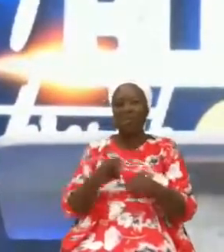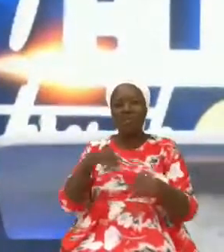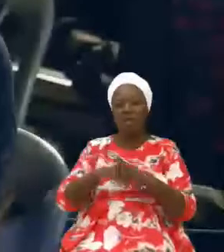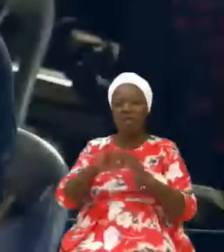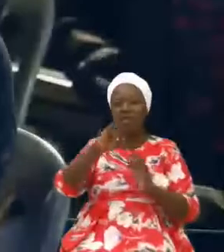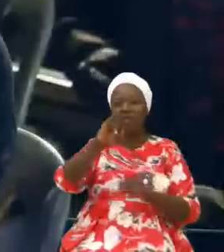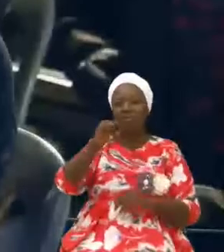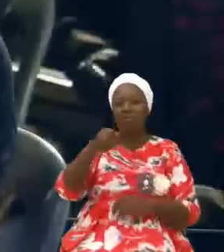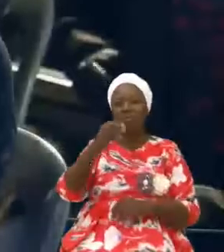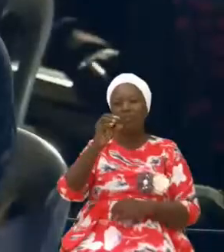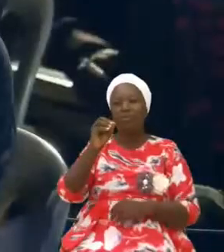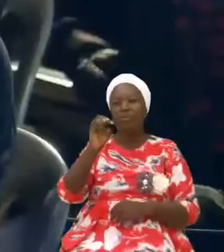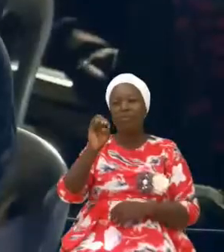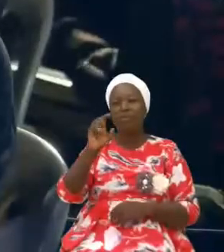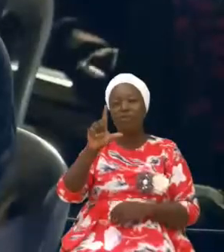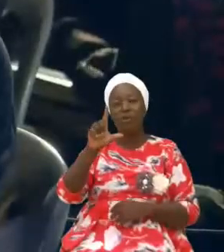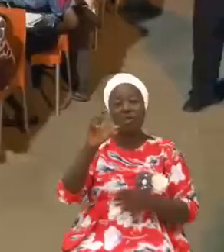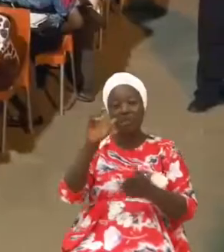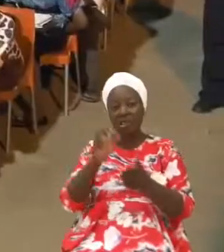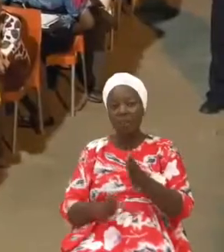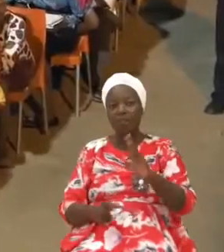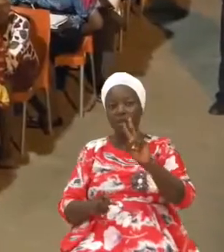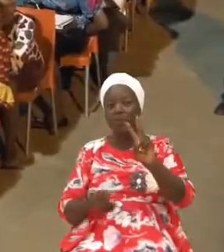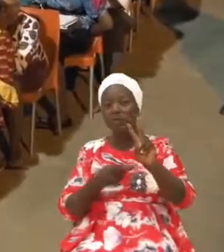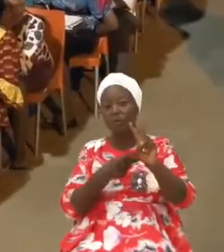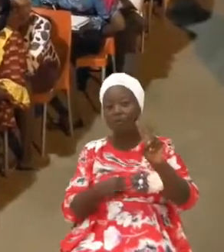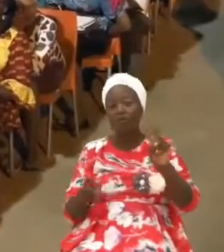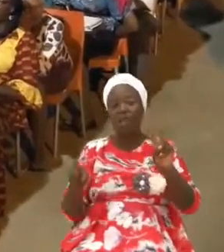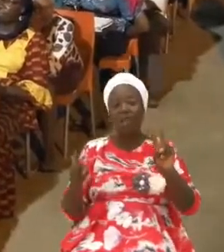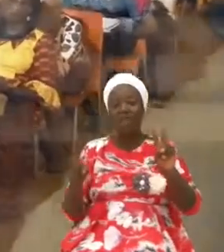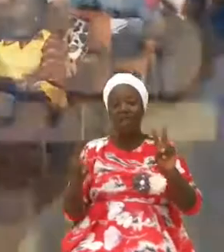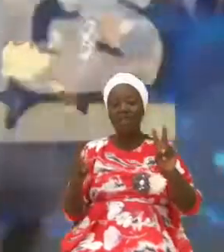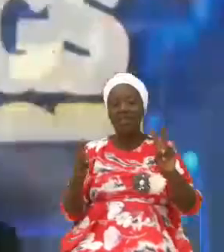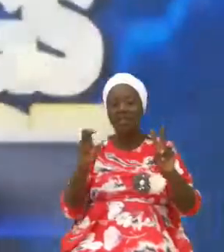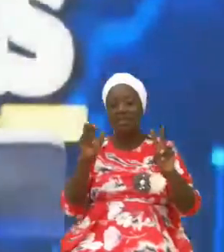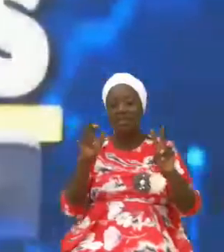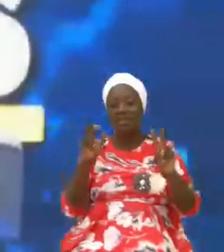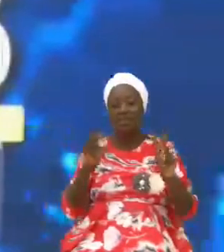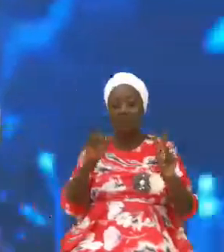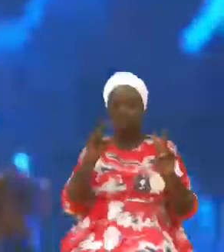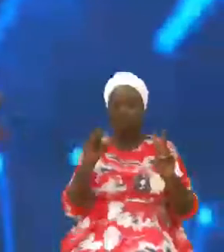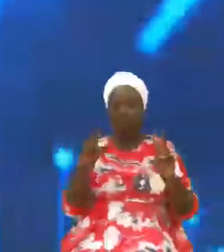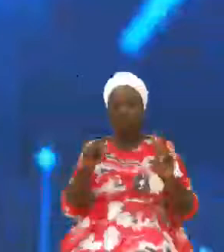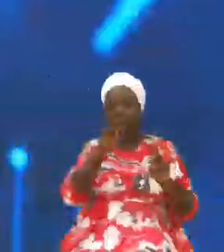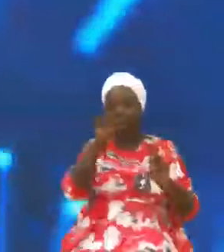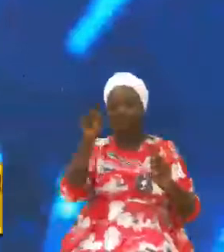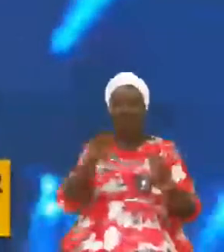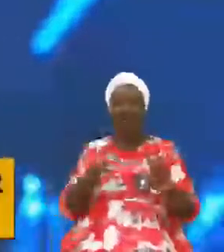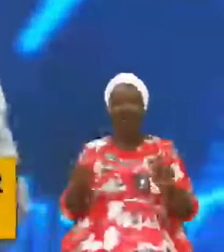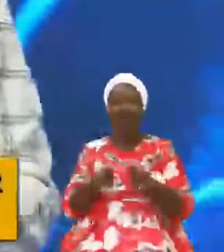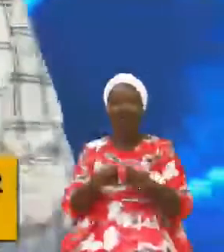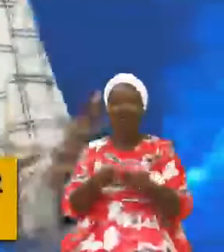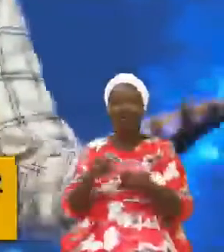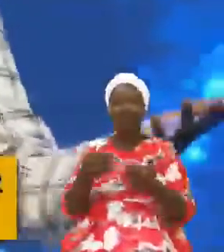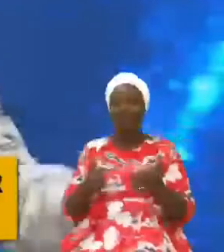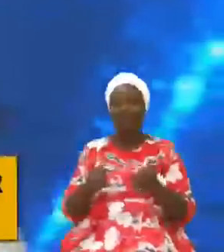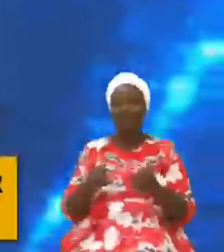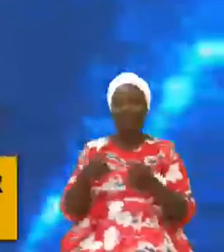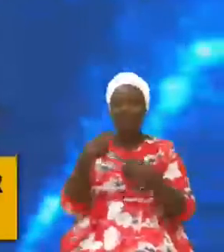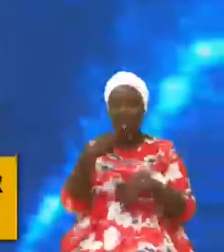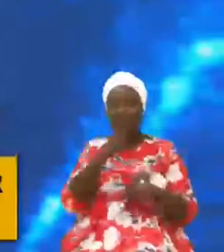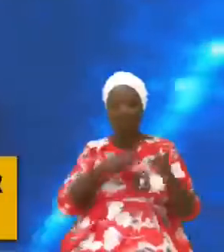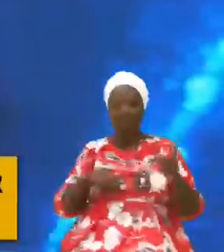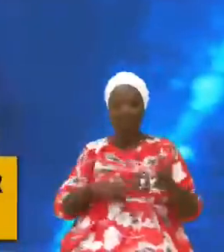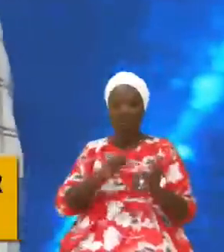of God. Look at Joel chapter 2. I'm reading from verse 12. Joel chapter 2 verse 12.